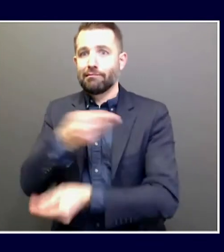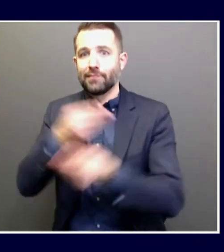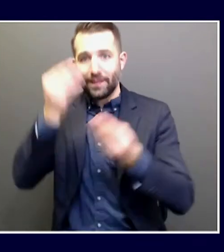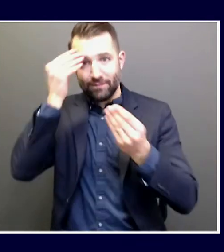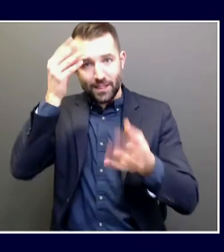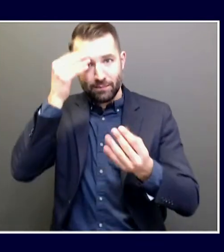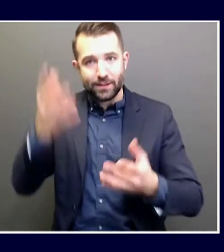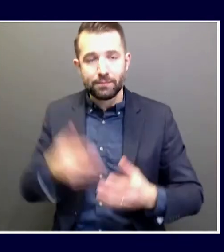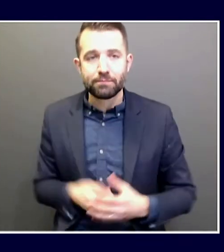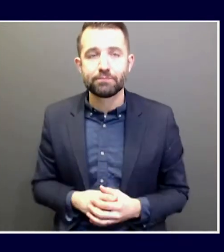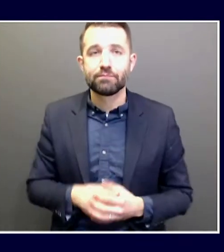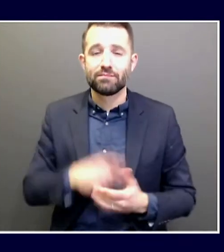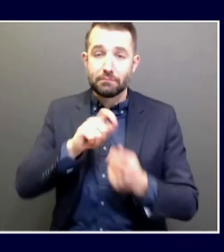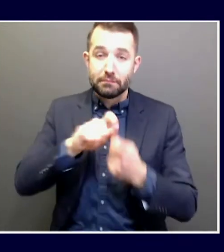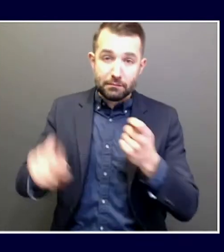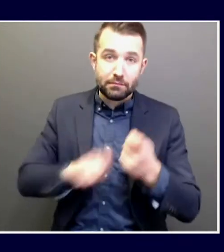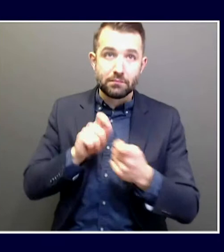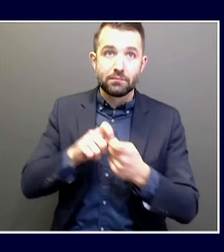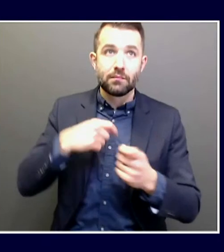the media doing the same.